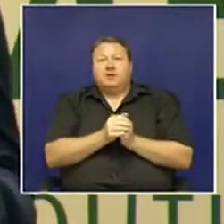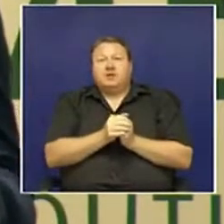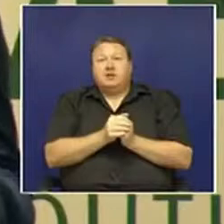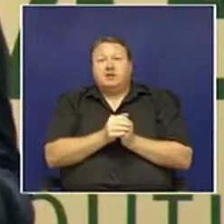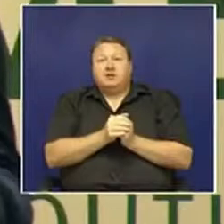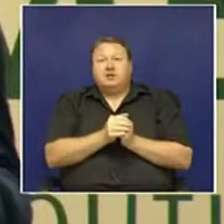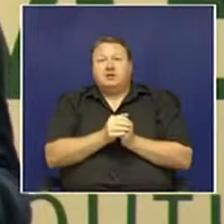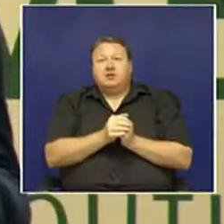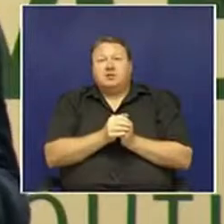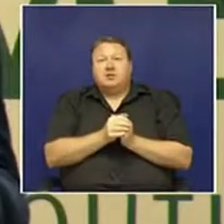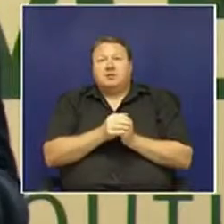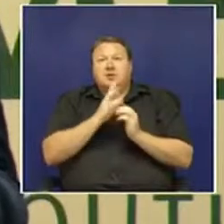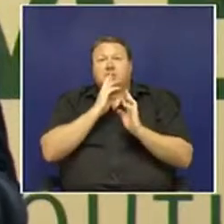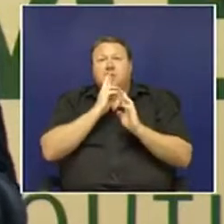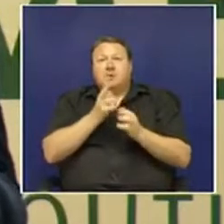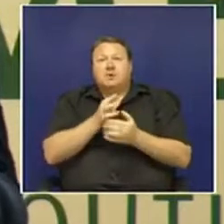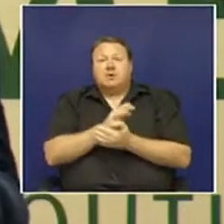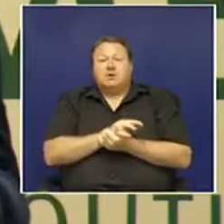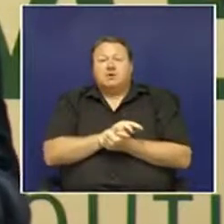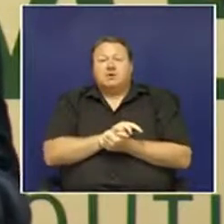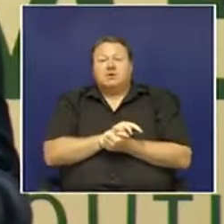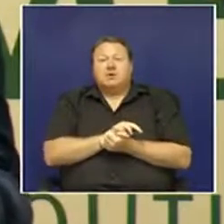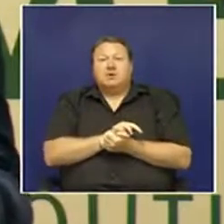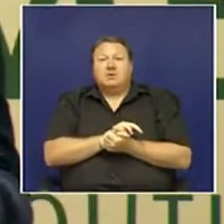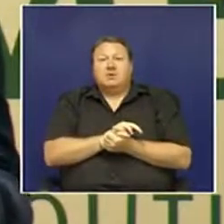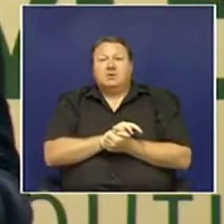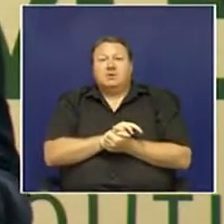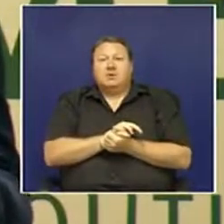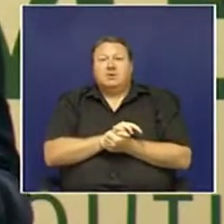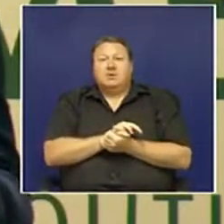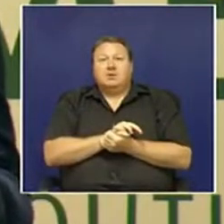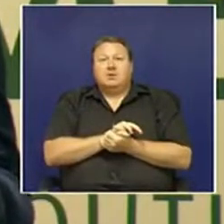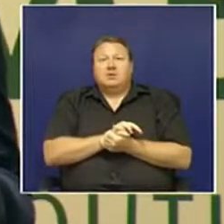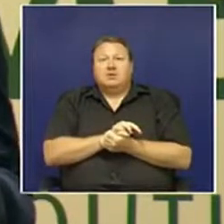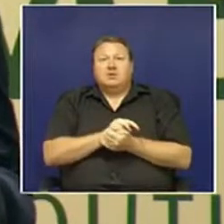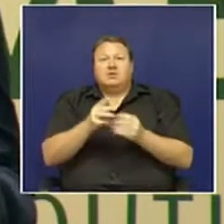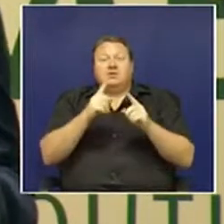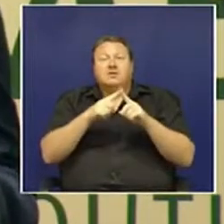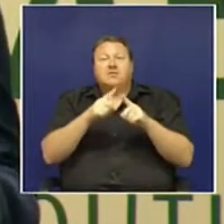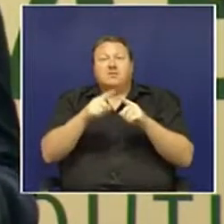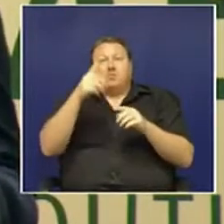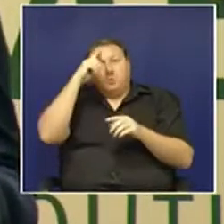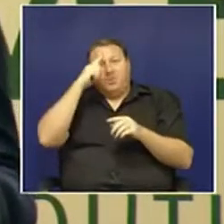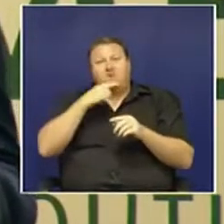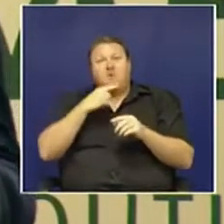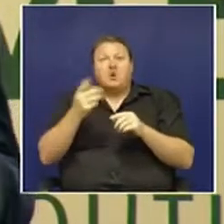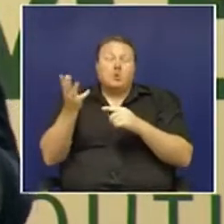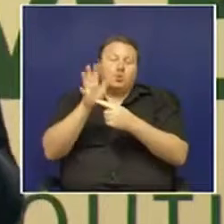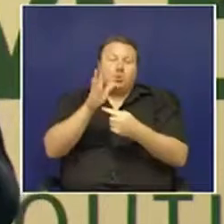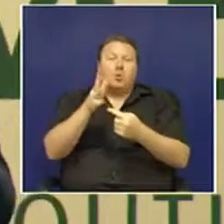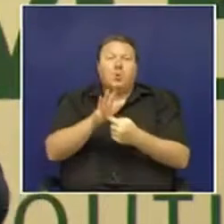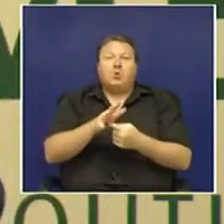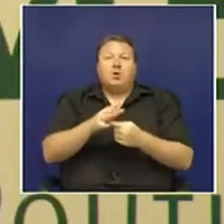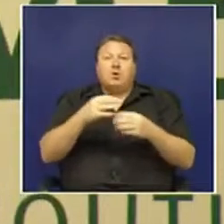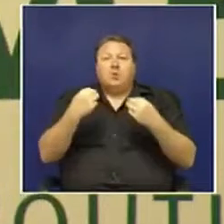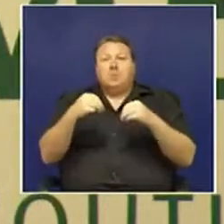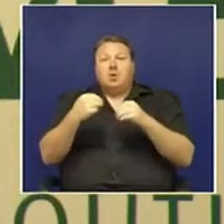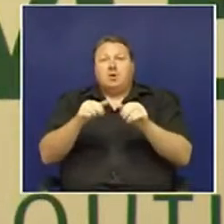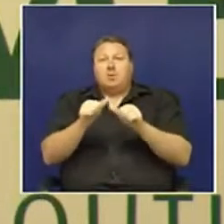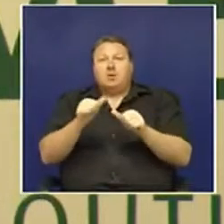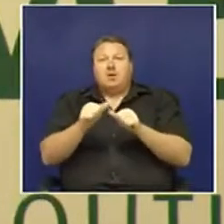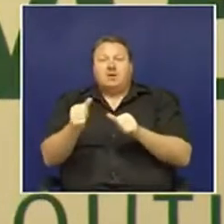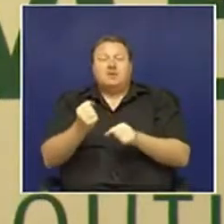to diversify our trade portfolios and secure our markets, reduce vulnerabilities to external